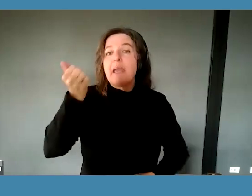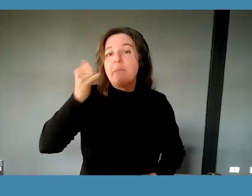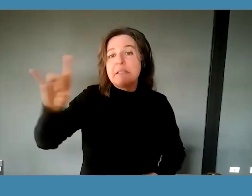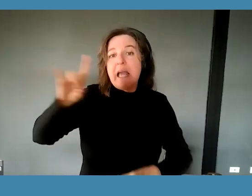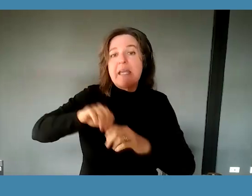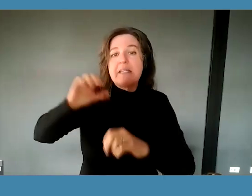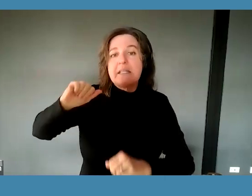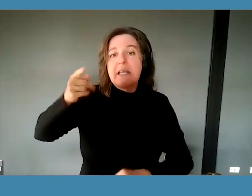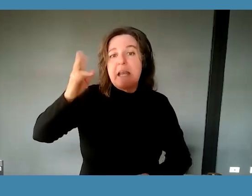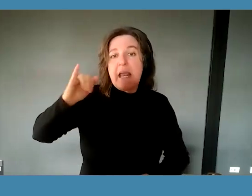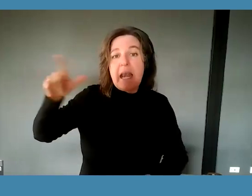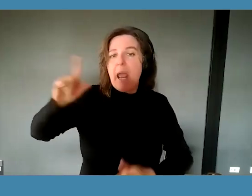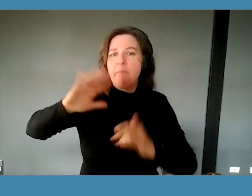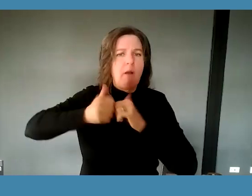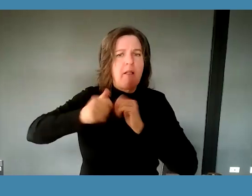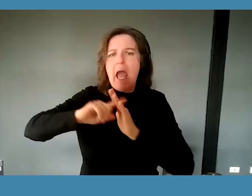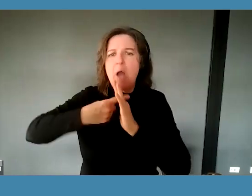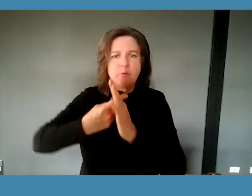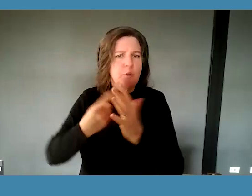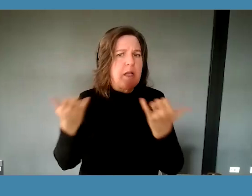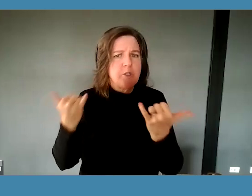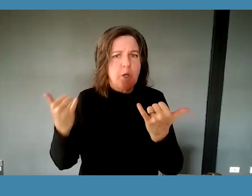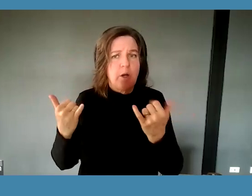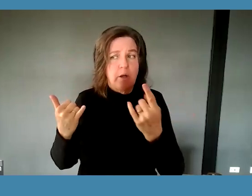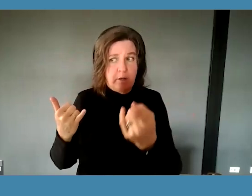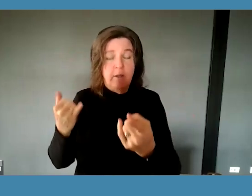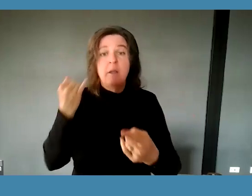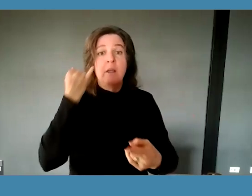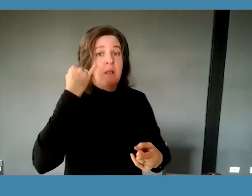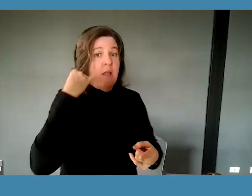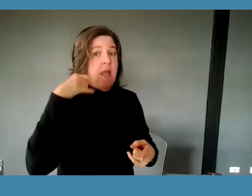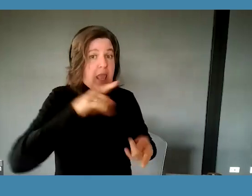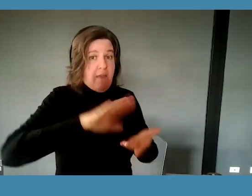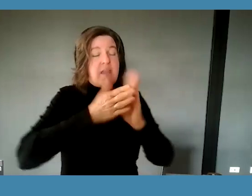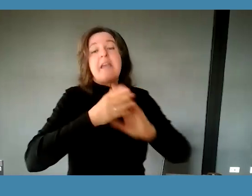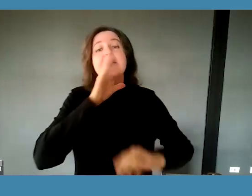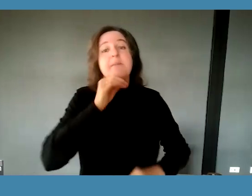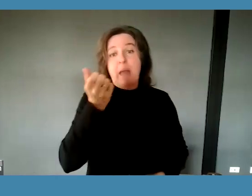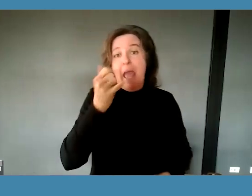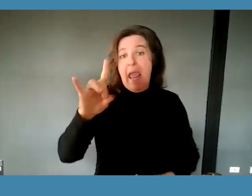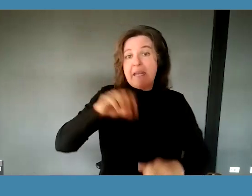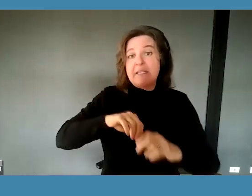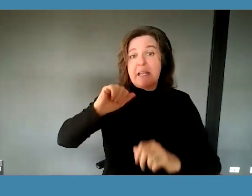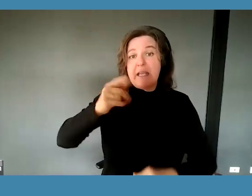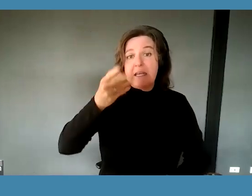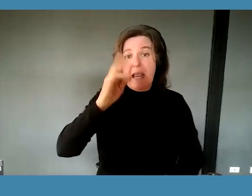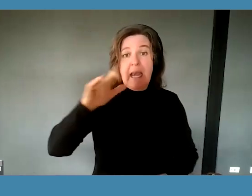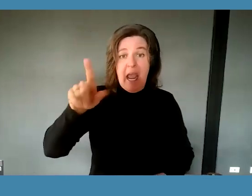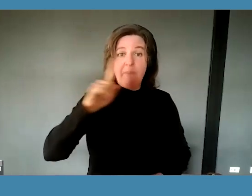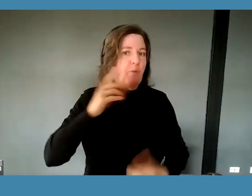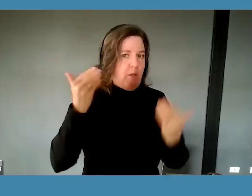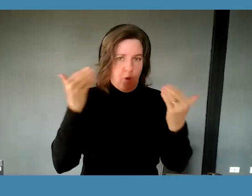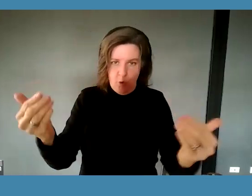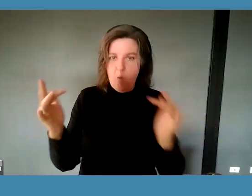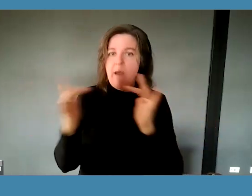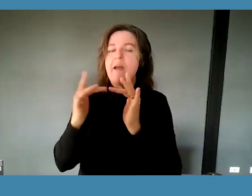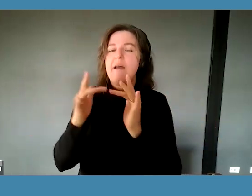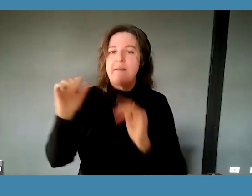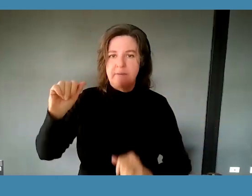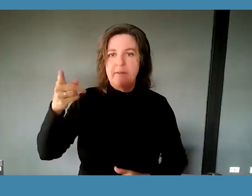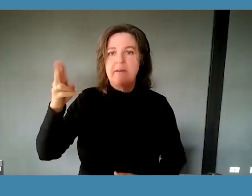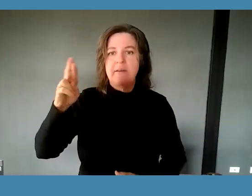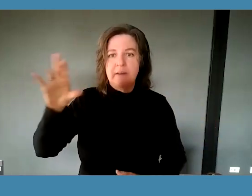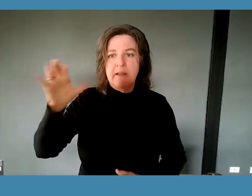now? Yeah, so if he's turning 18 in April, I would say go ahead now and contact that ADRC and see if they can